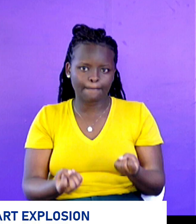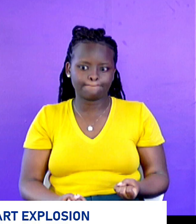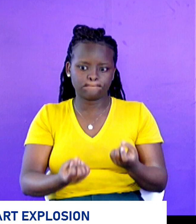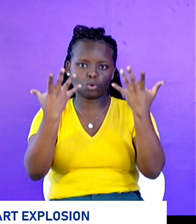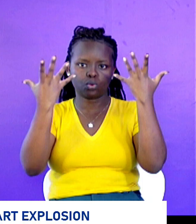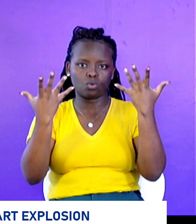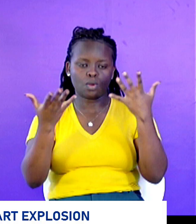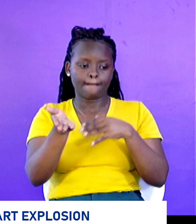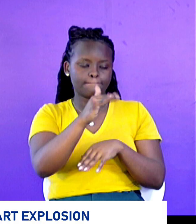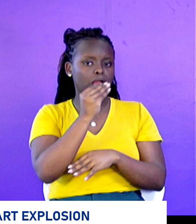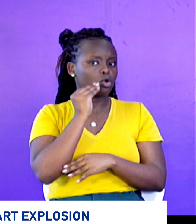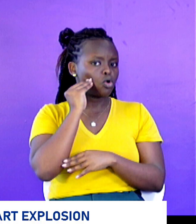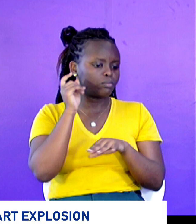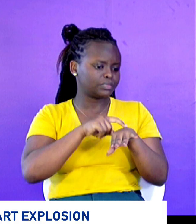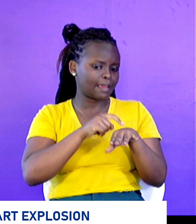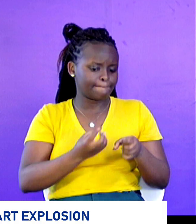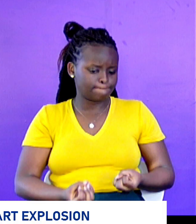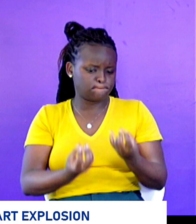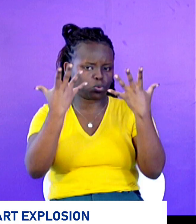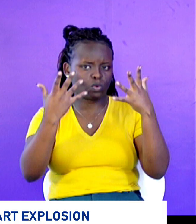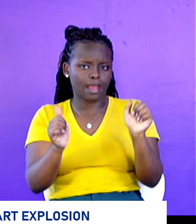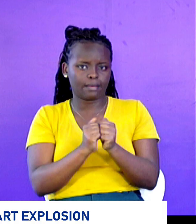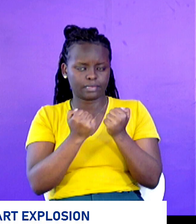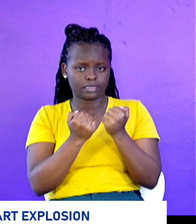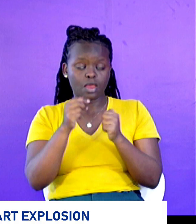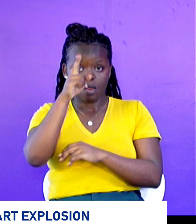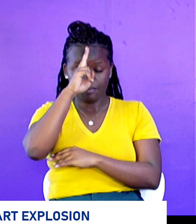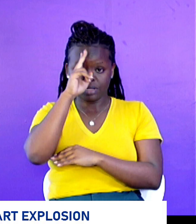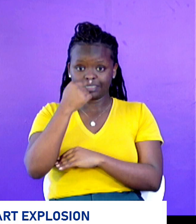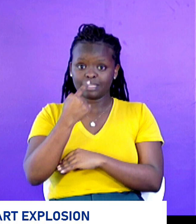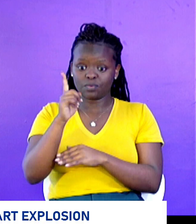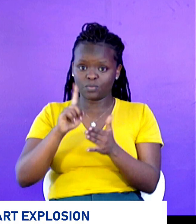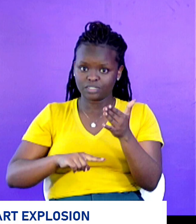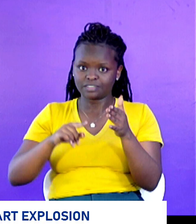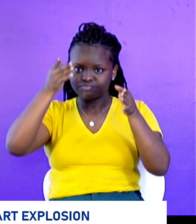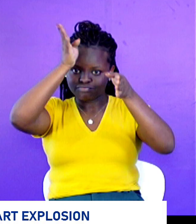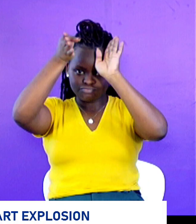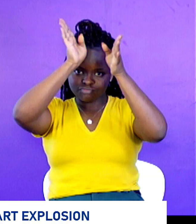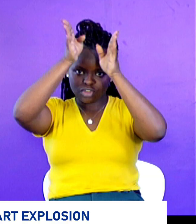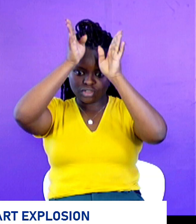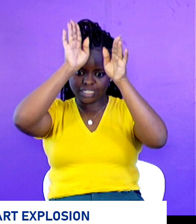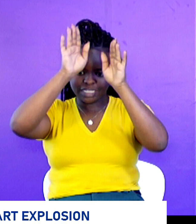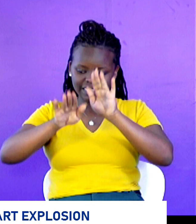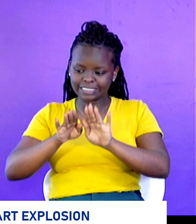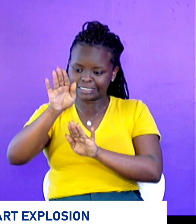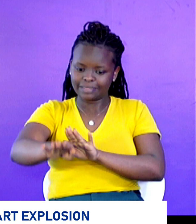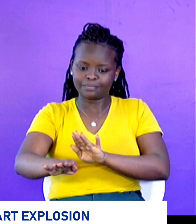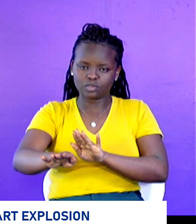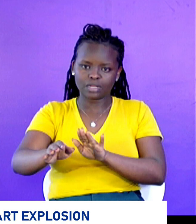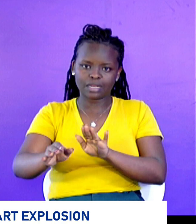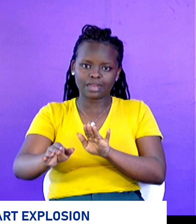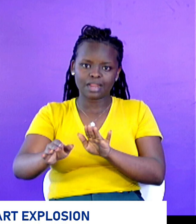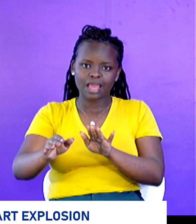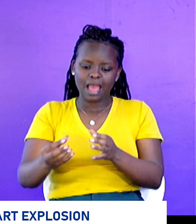farm when the blast occurred. Police say the donkey is believed to have stepped on an